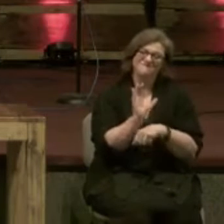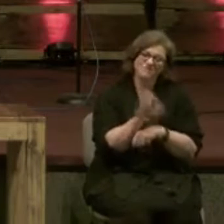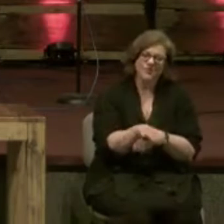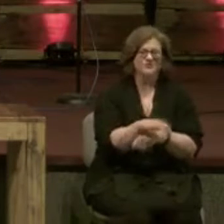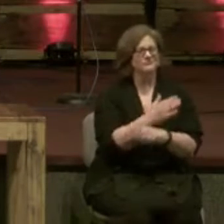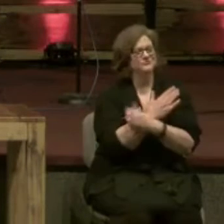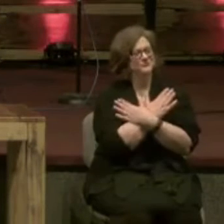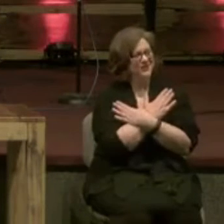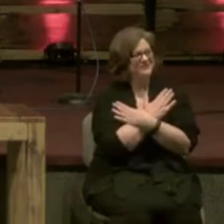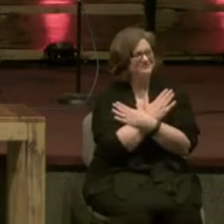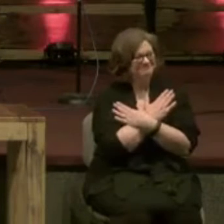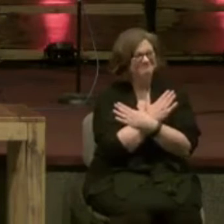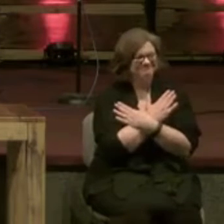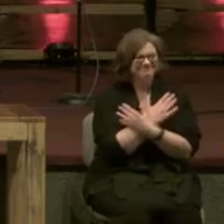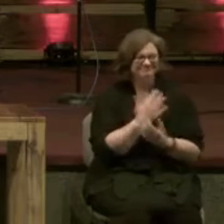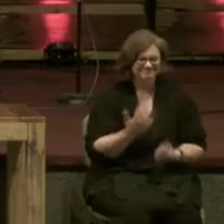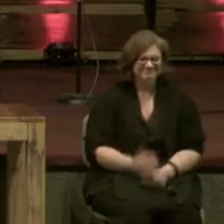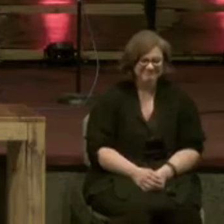rest.